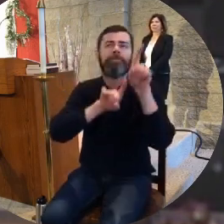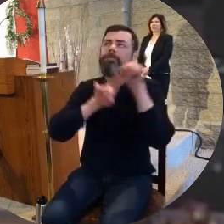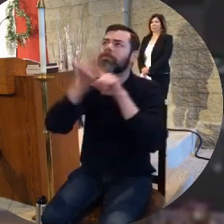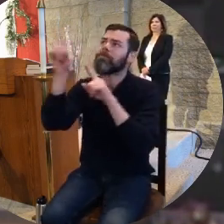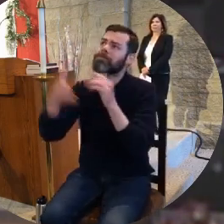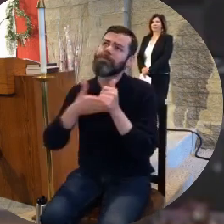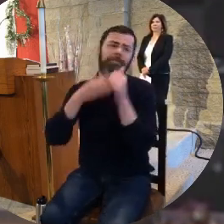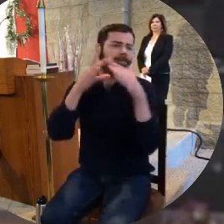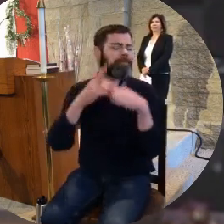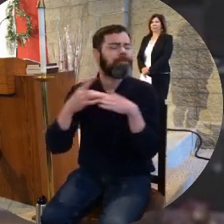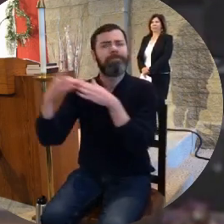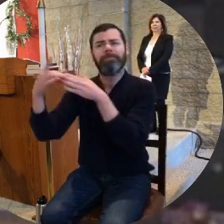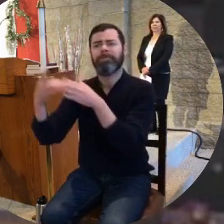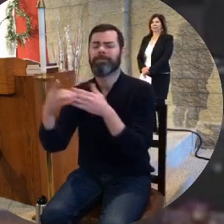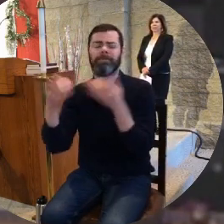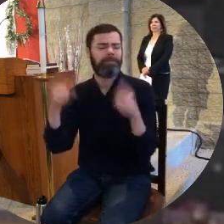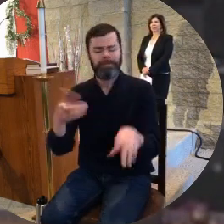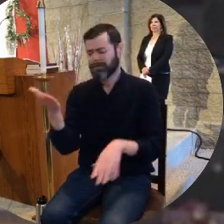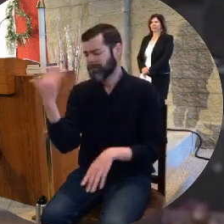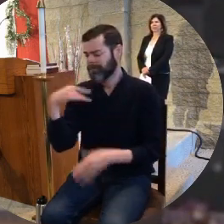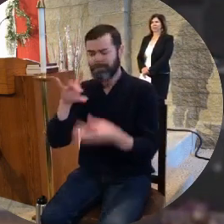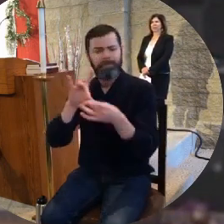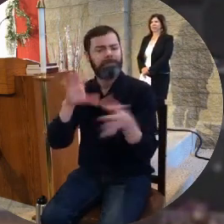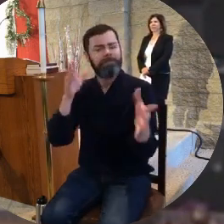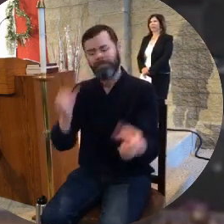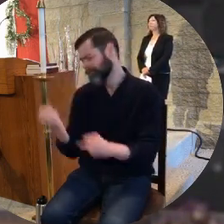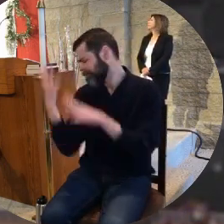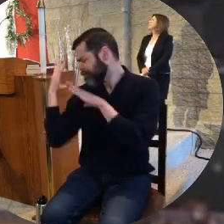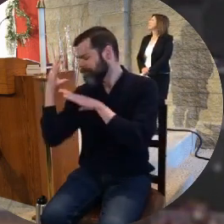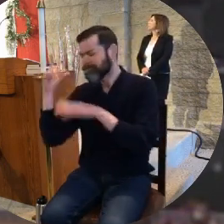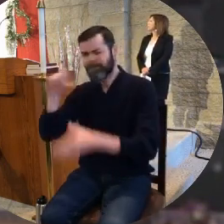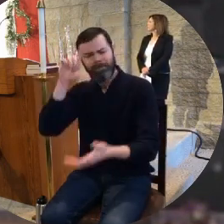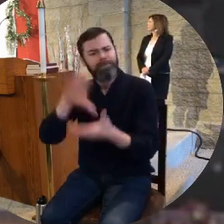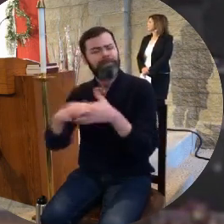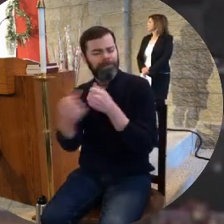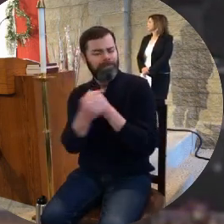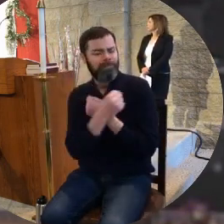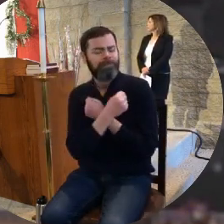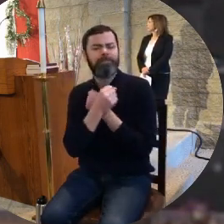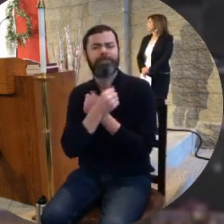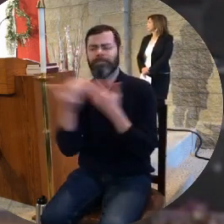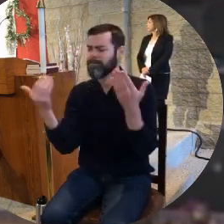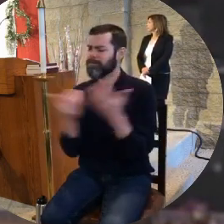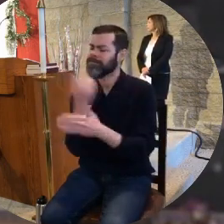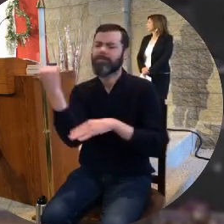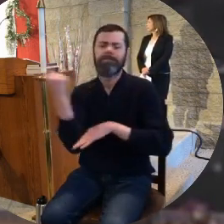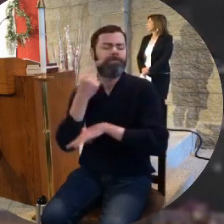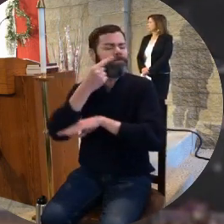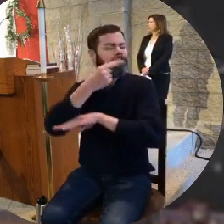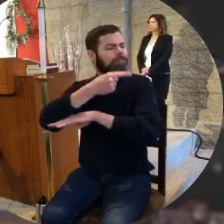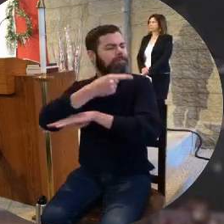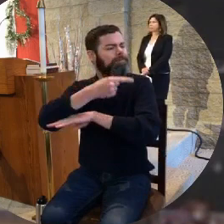The past is gone and gone. Have more faith in love. The best is yet to